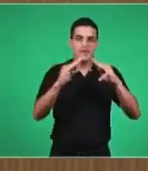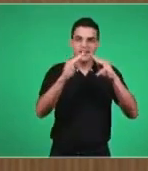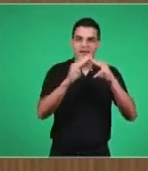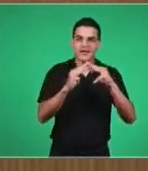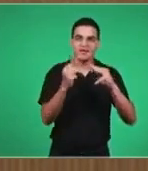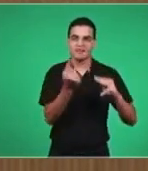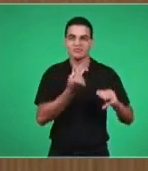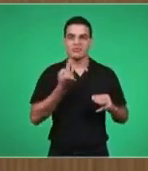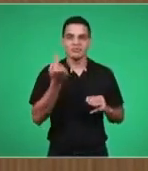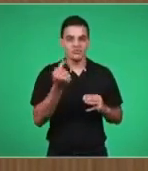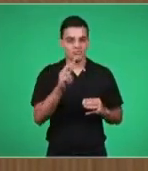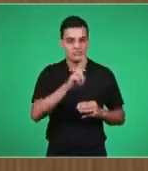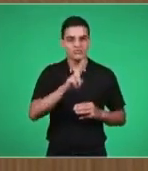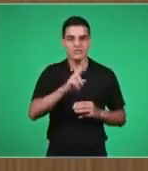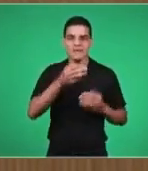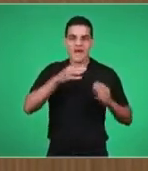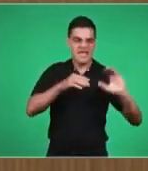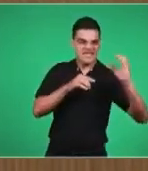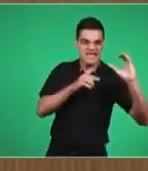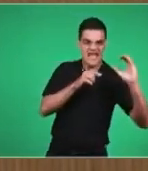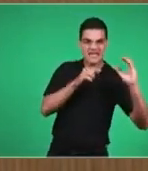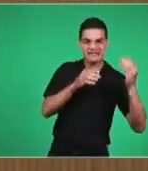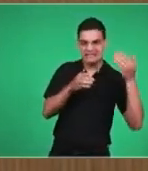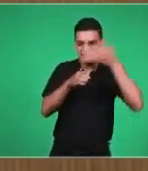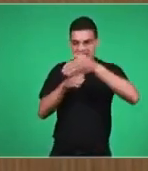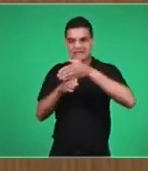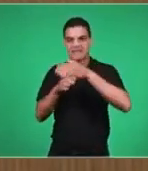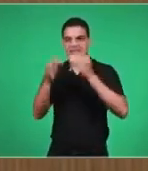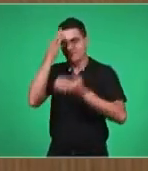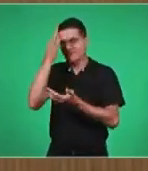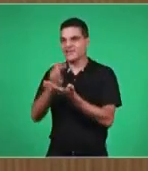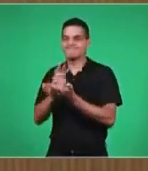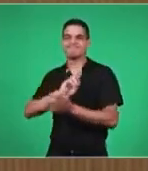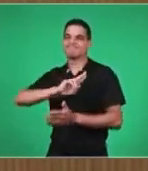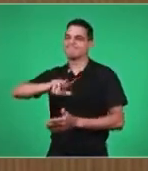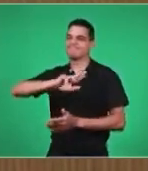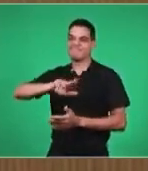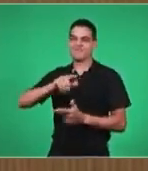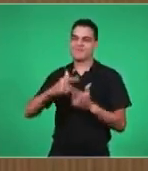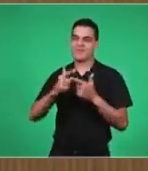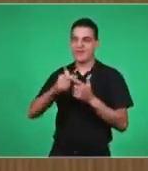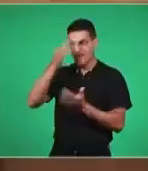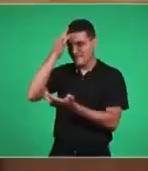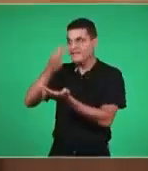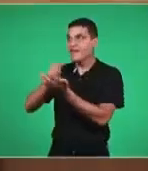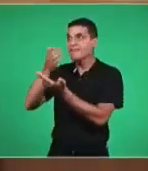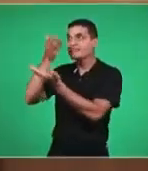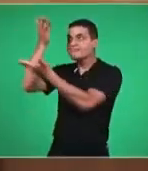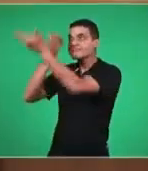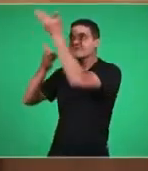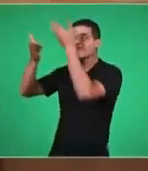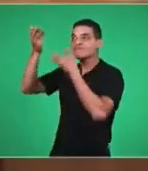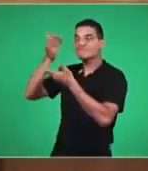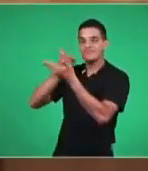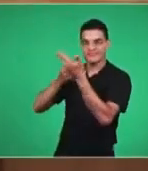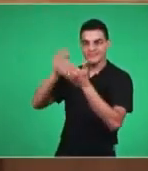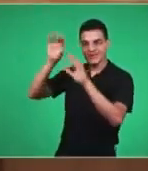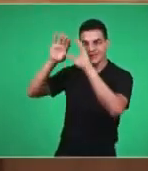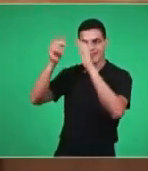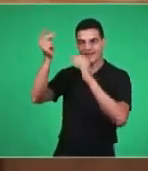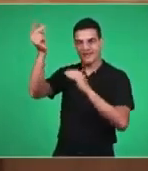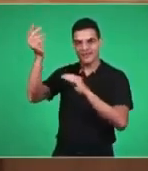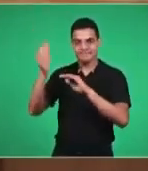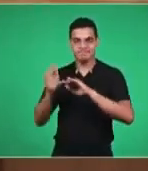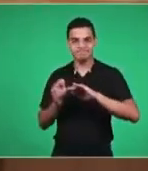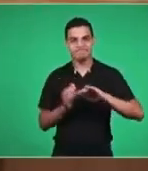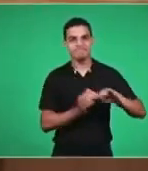But the science does not interfere with the faith. faith can utilize science, but science